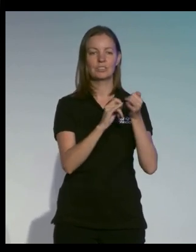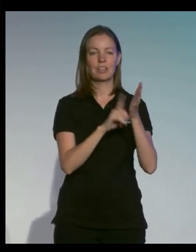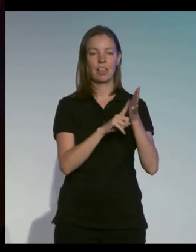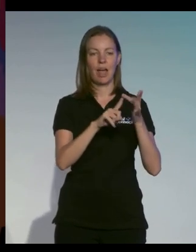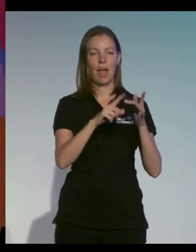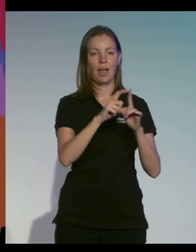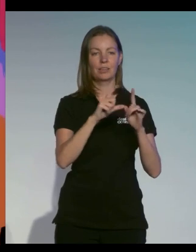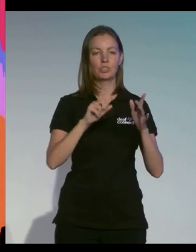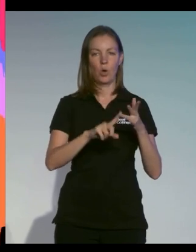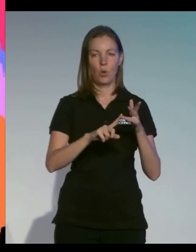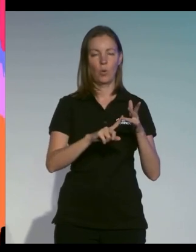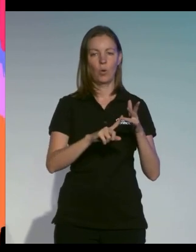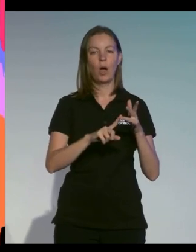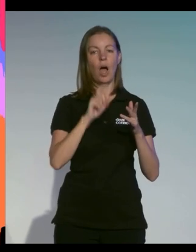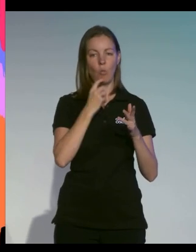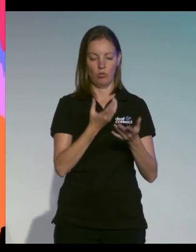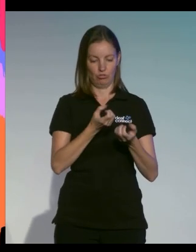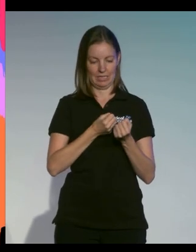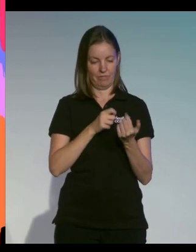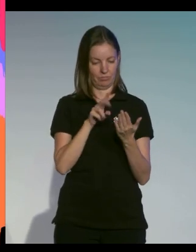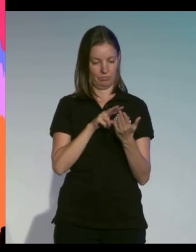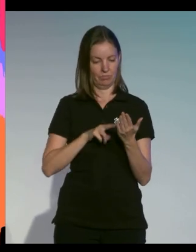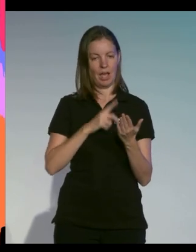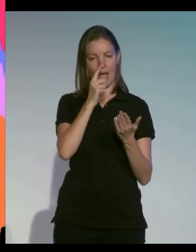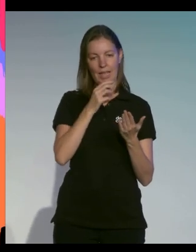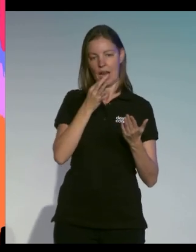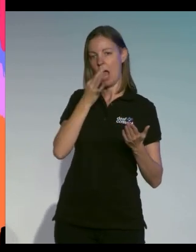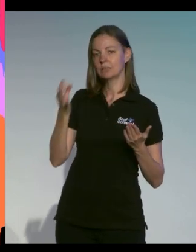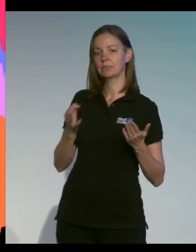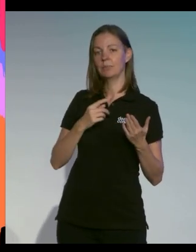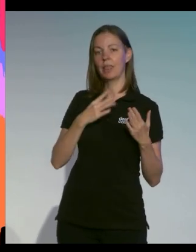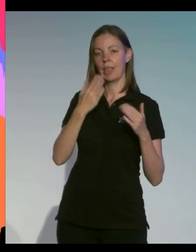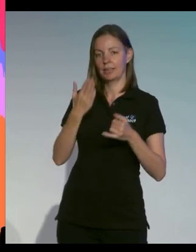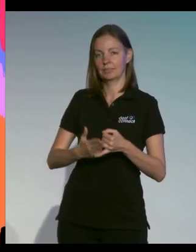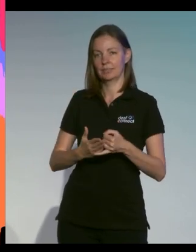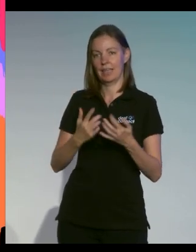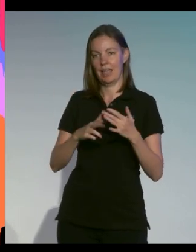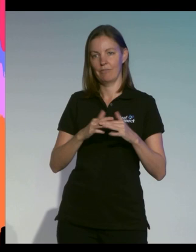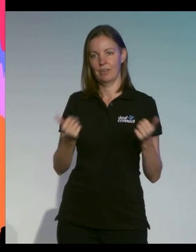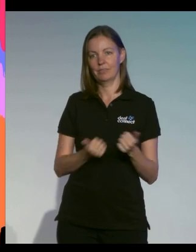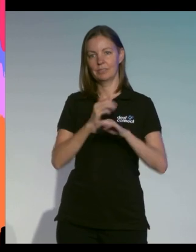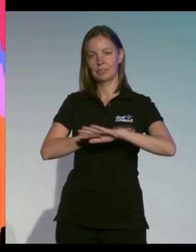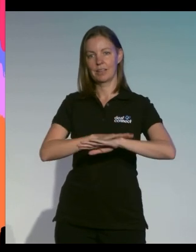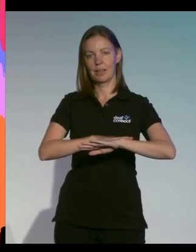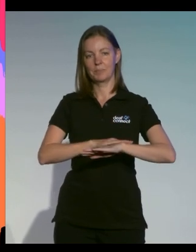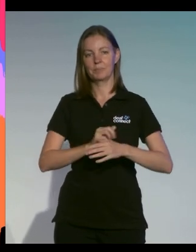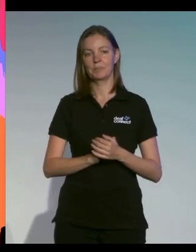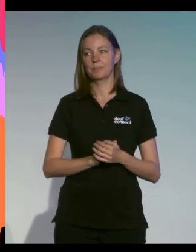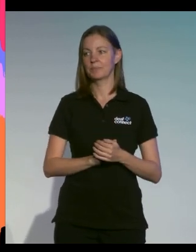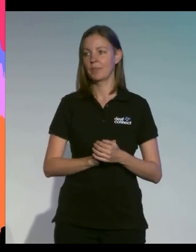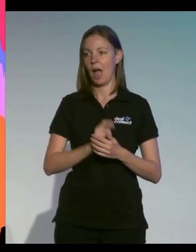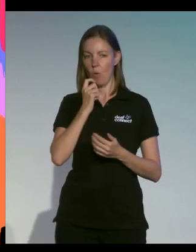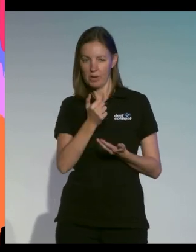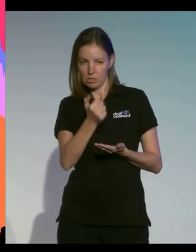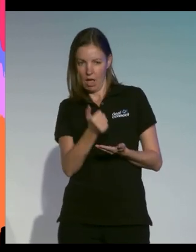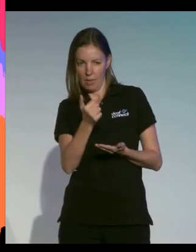So I'll get them fed up to me down here, and I'll be able to ask them at the end, if time permits, and it will, because I'll be timing everyone